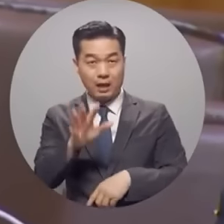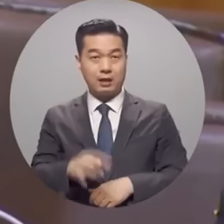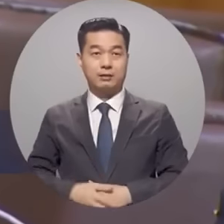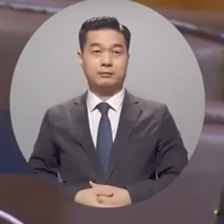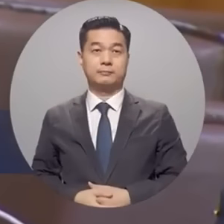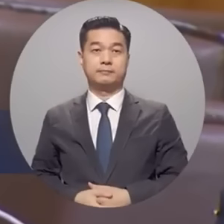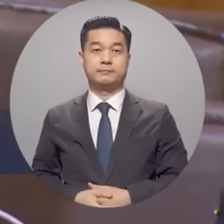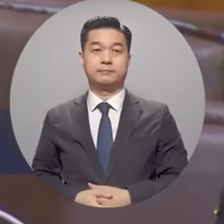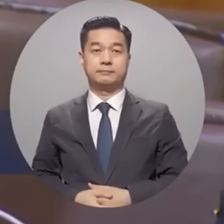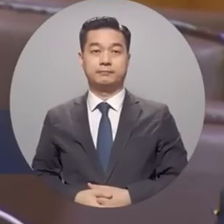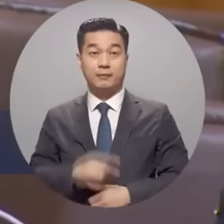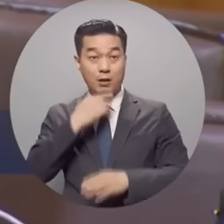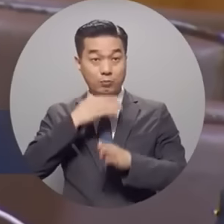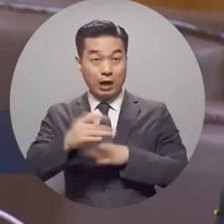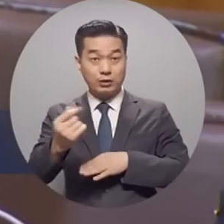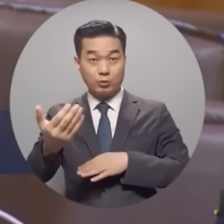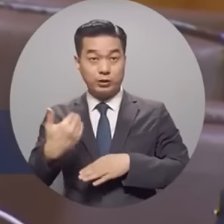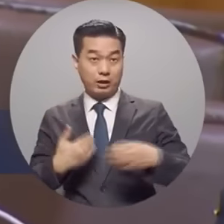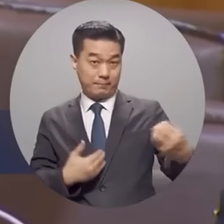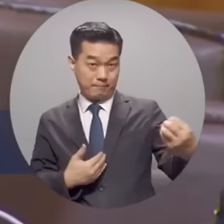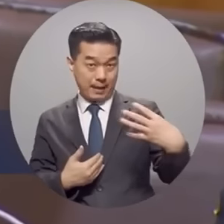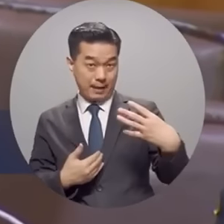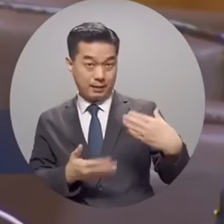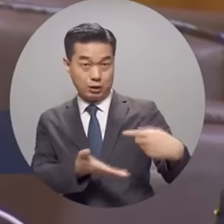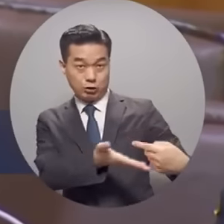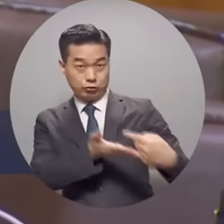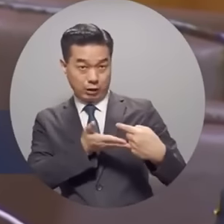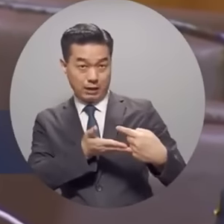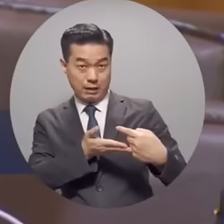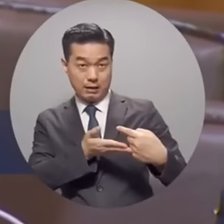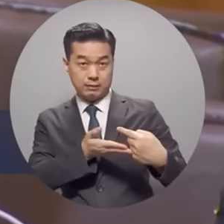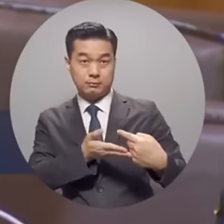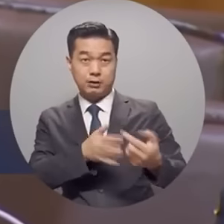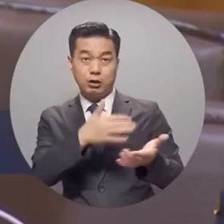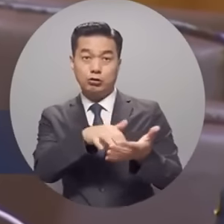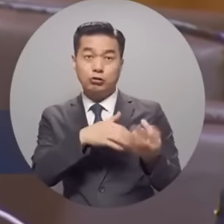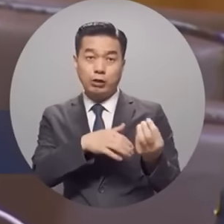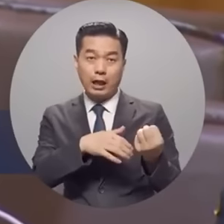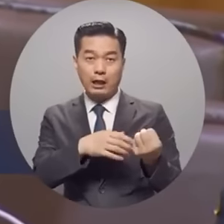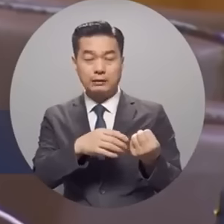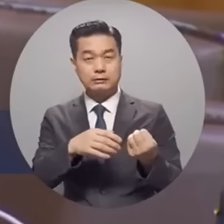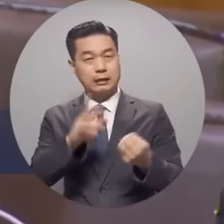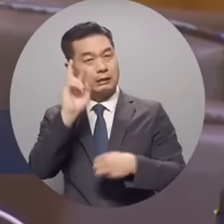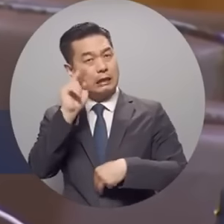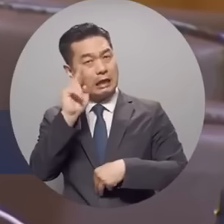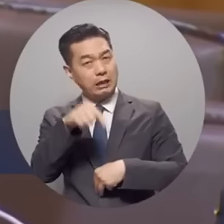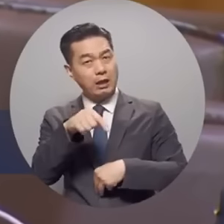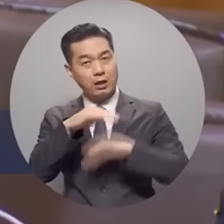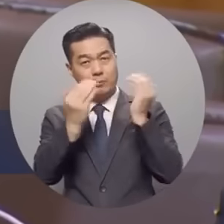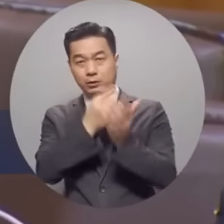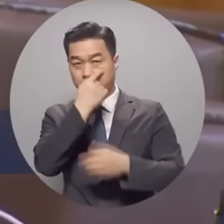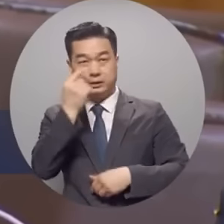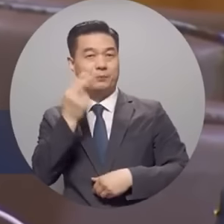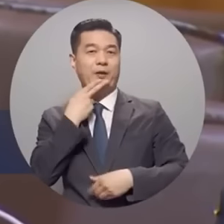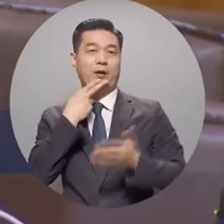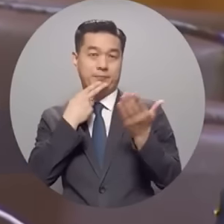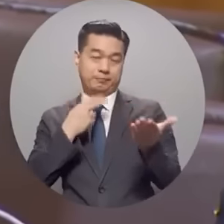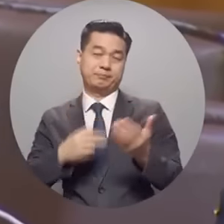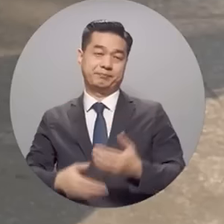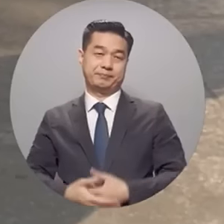and figures that North Korea just mentioned regarding Japan are based on factual errors and are groundless.